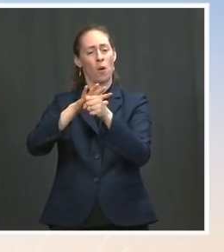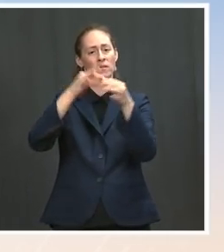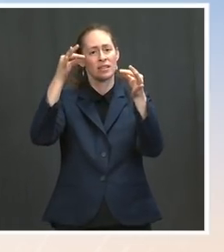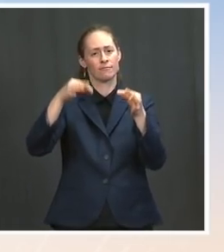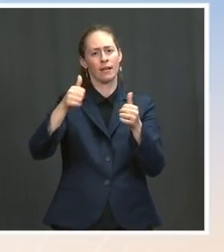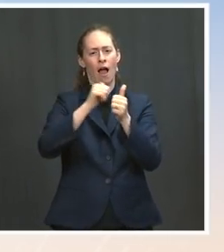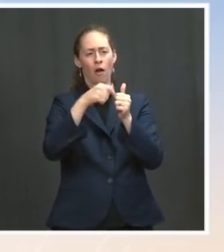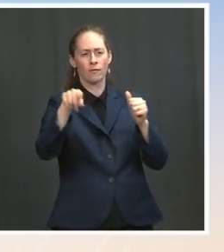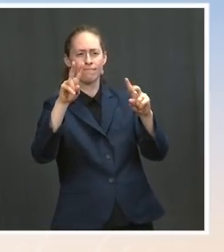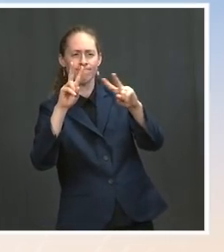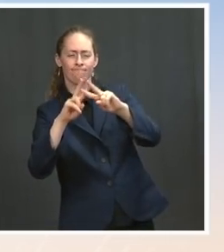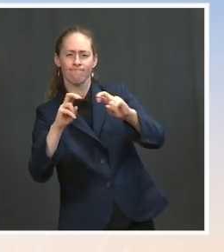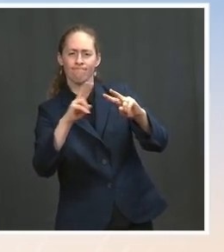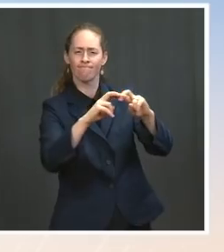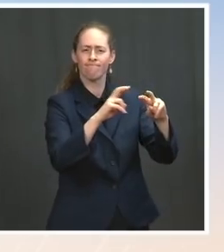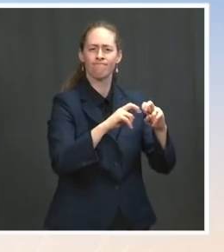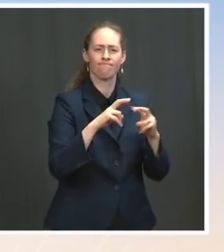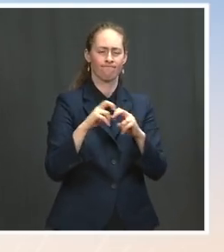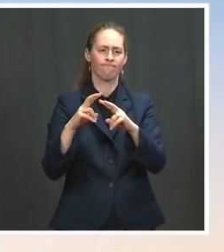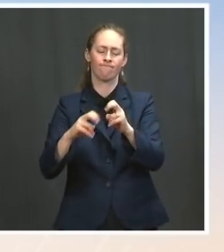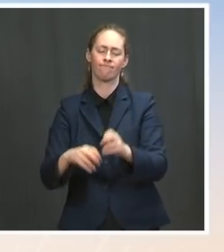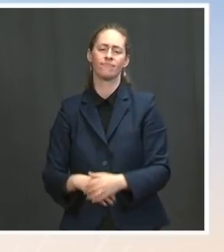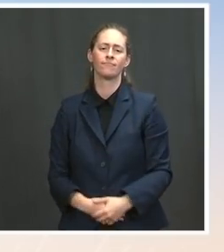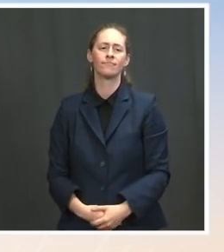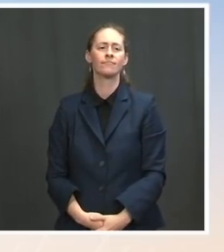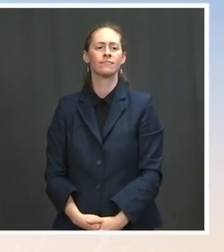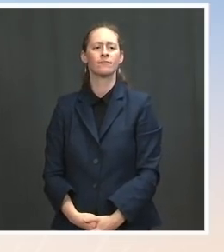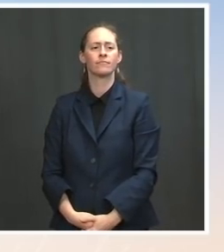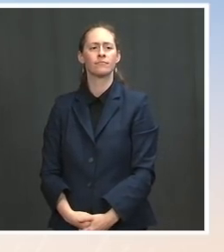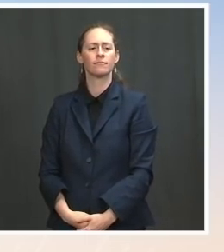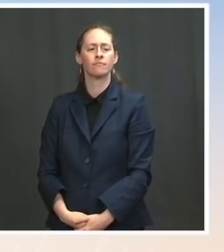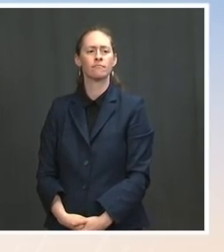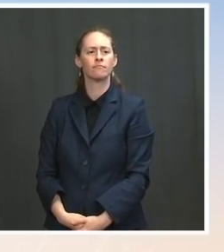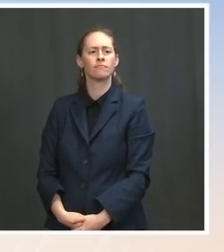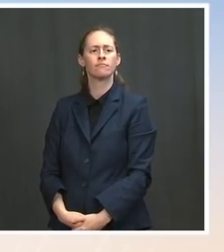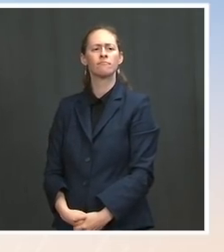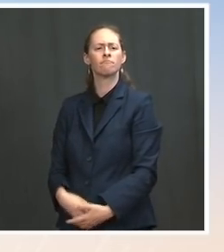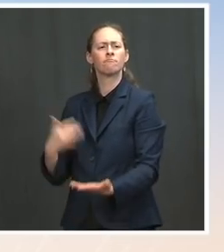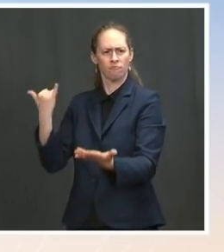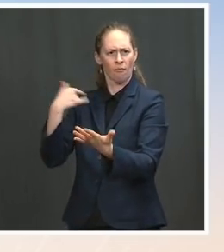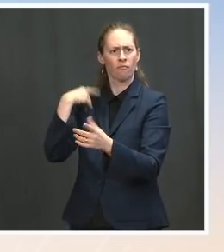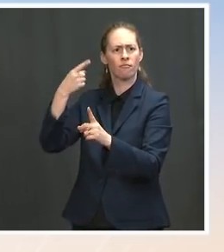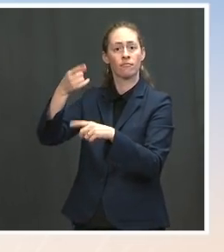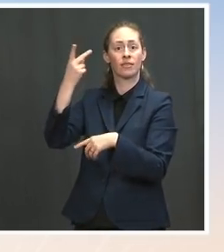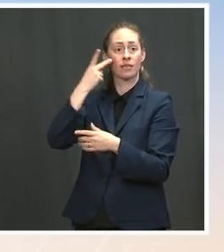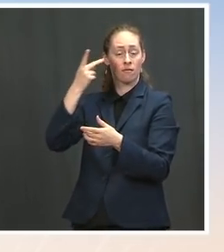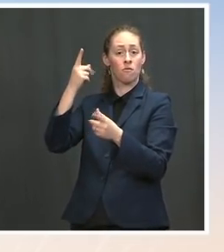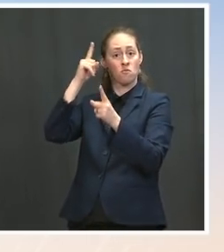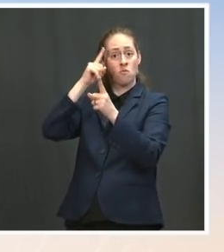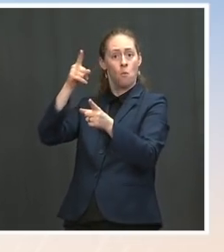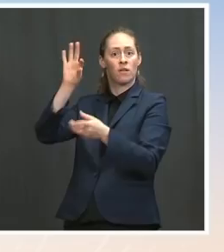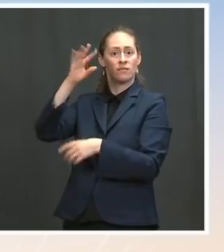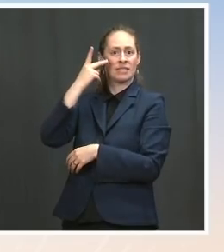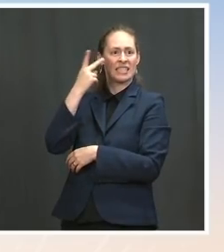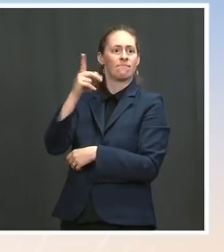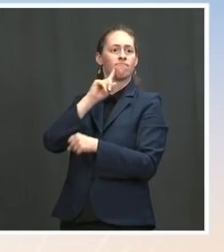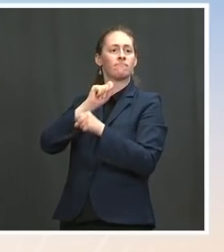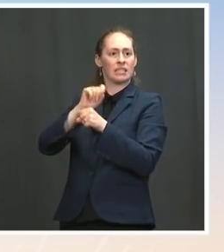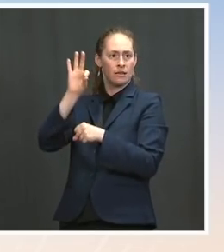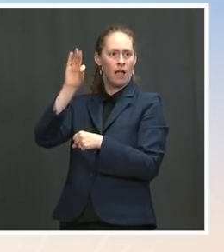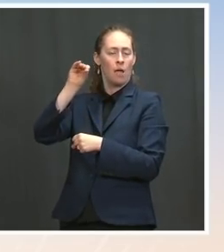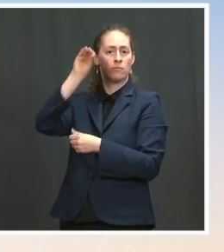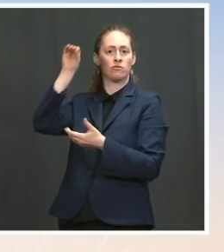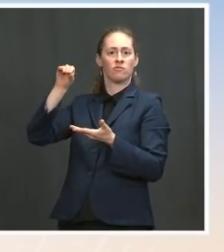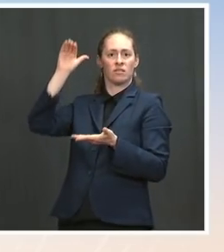made. You talked about the 90% drop in cases. Does the White House worry that as the number of cases drops,